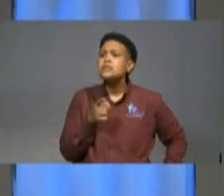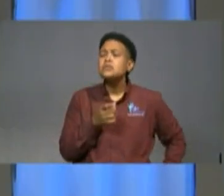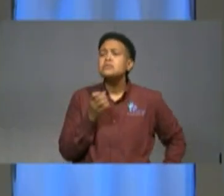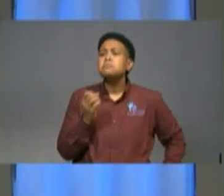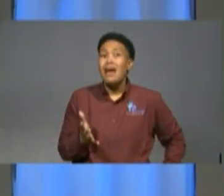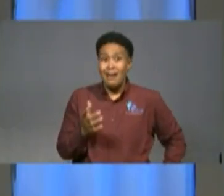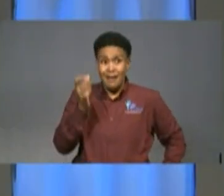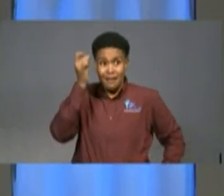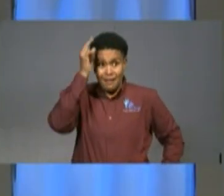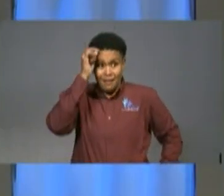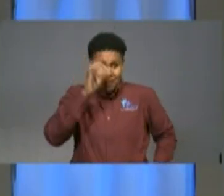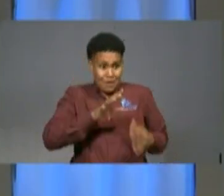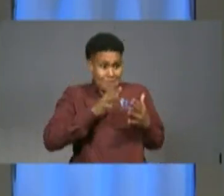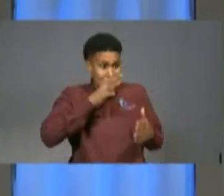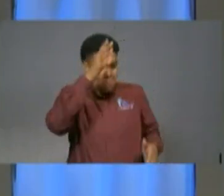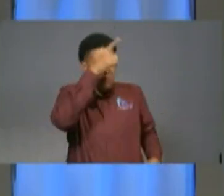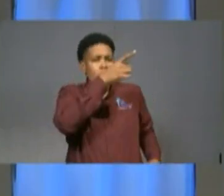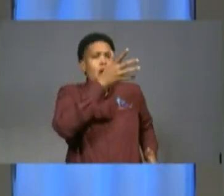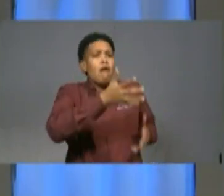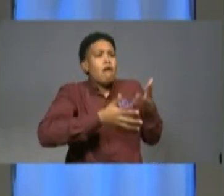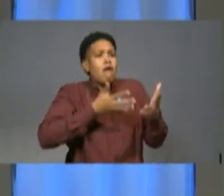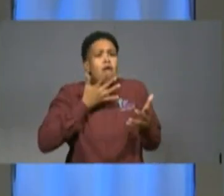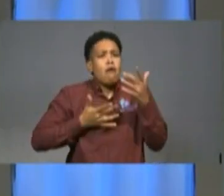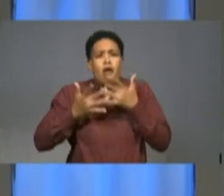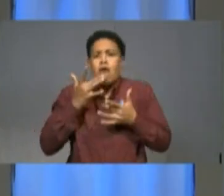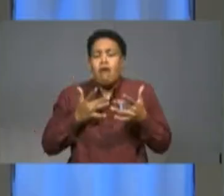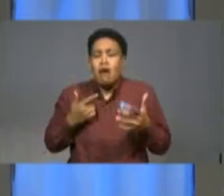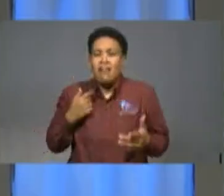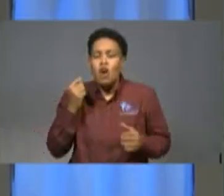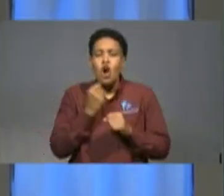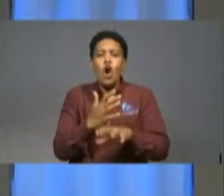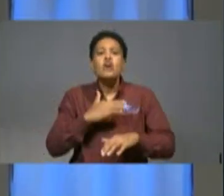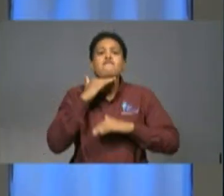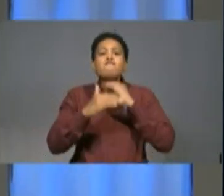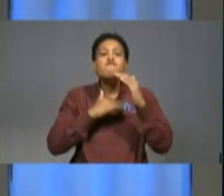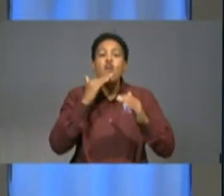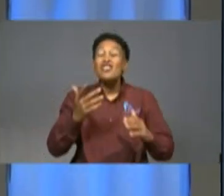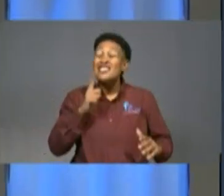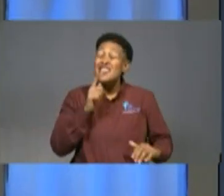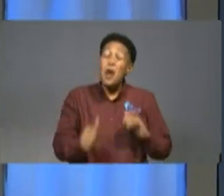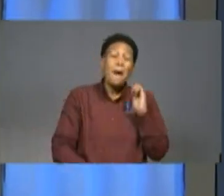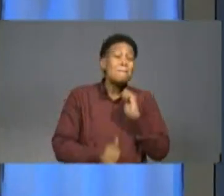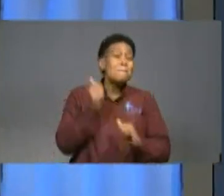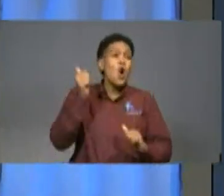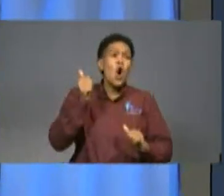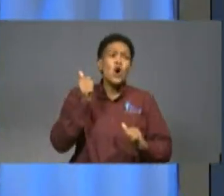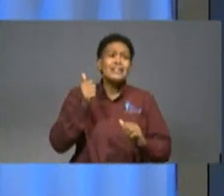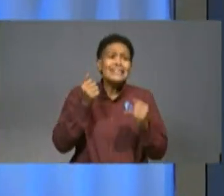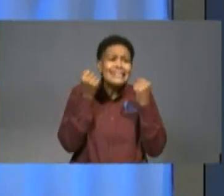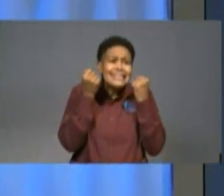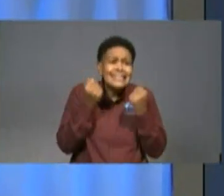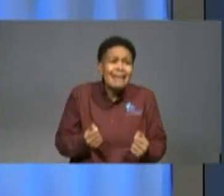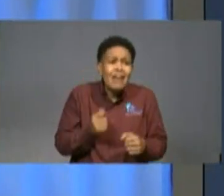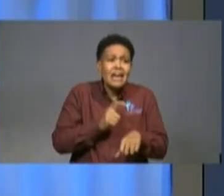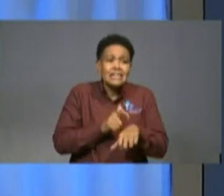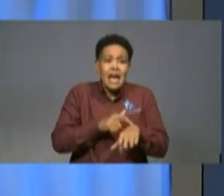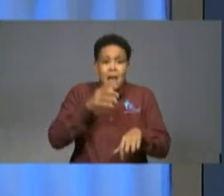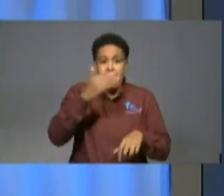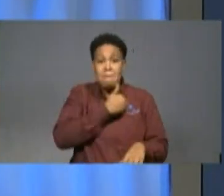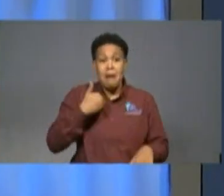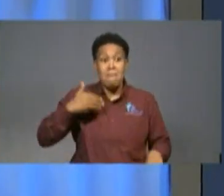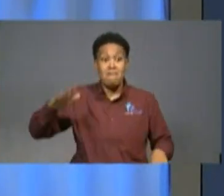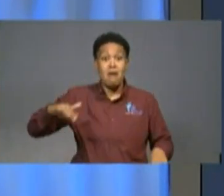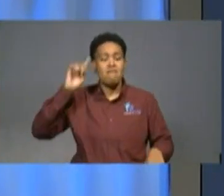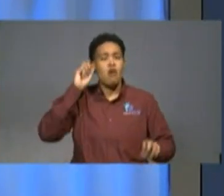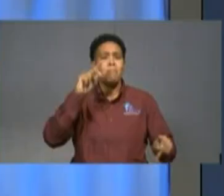ends meet, it creates frustration and stress. I see it all the time. One of the most severe times for a member of parliament is during back to school, and I